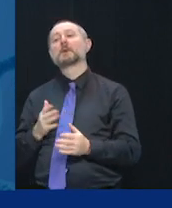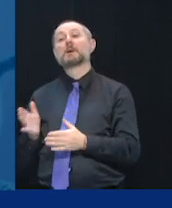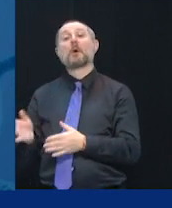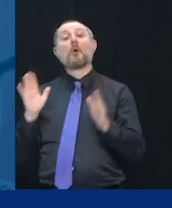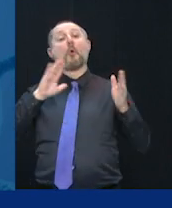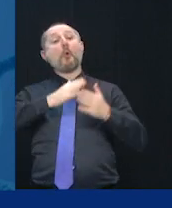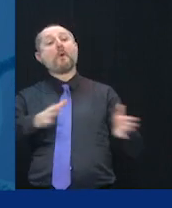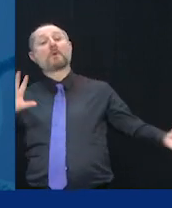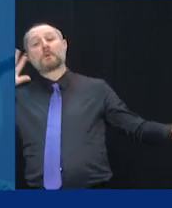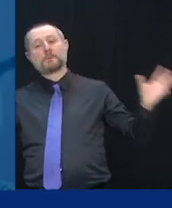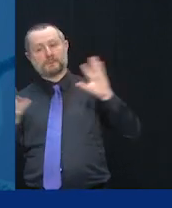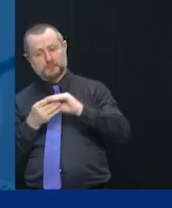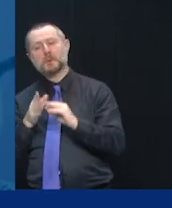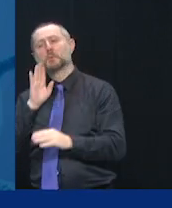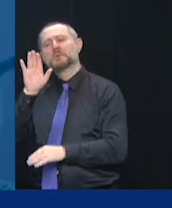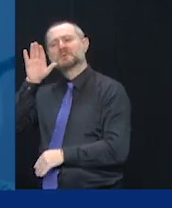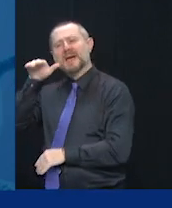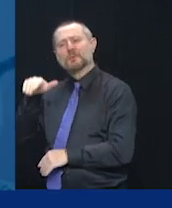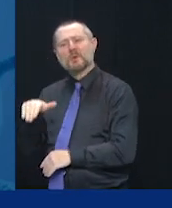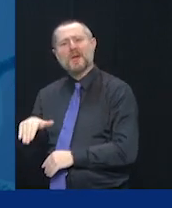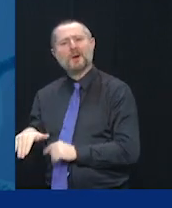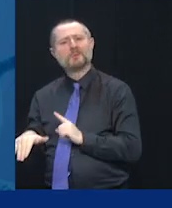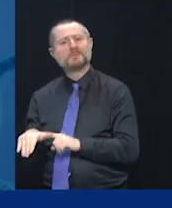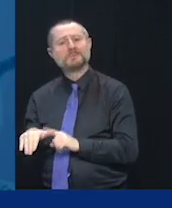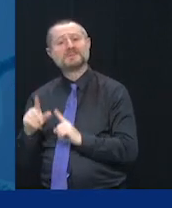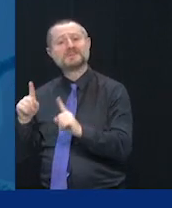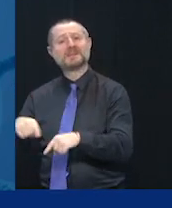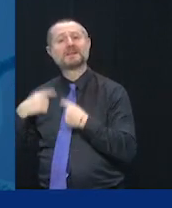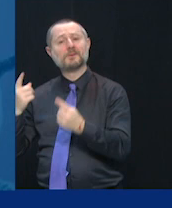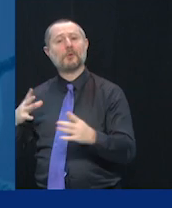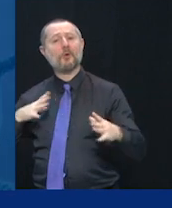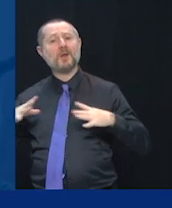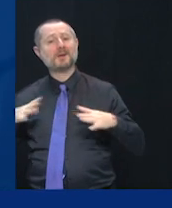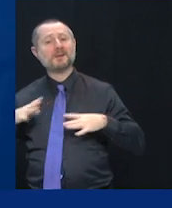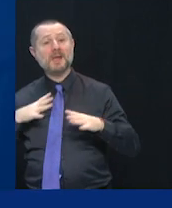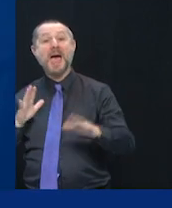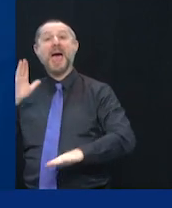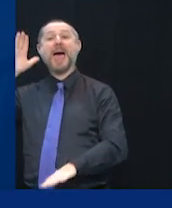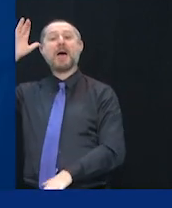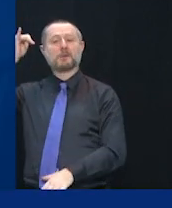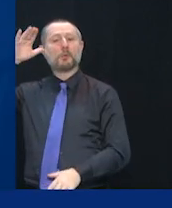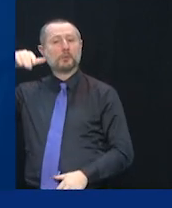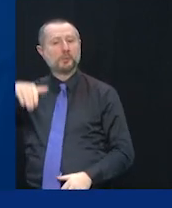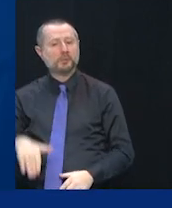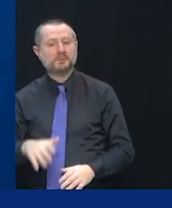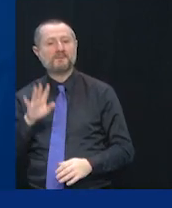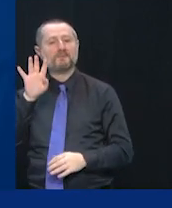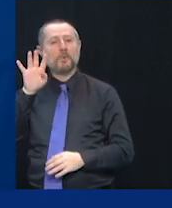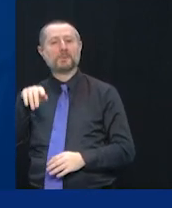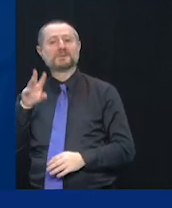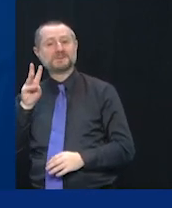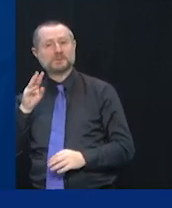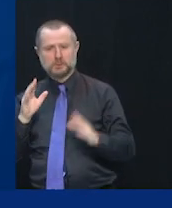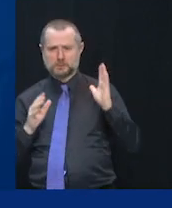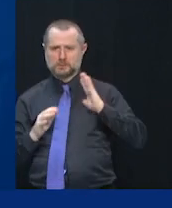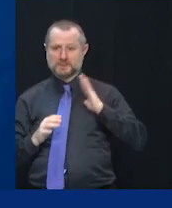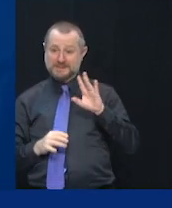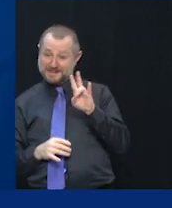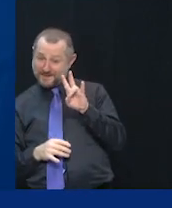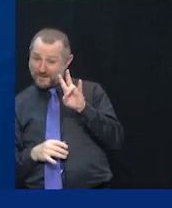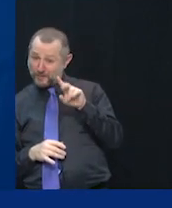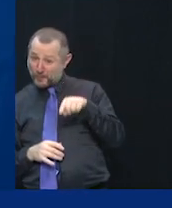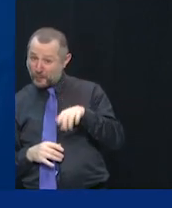to decline, what we call the post-holiday surge. We're now down to 4.6. We were 7.9. It's the lowest